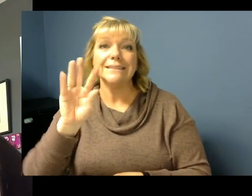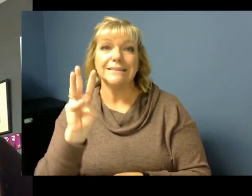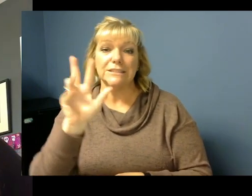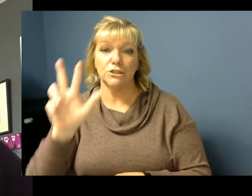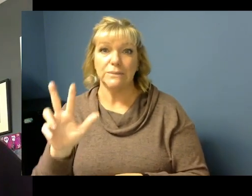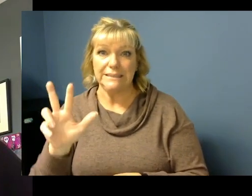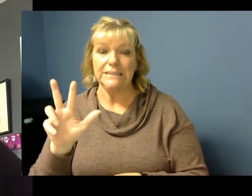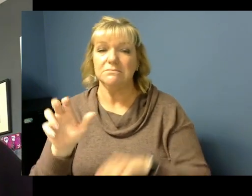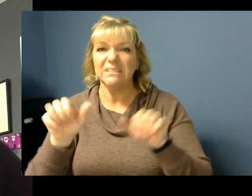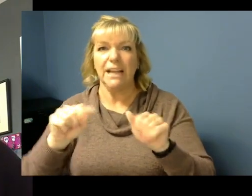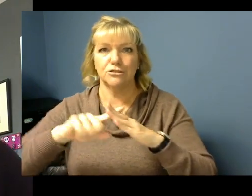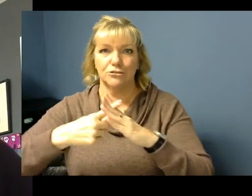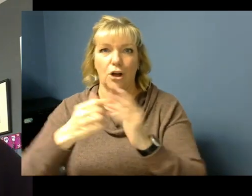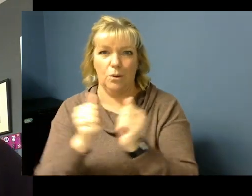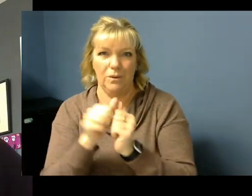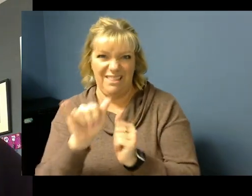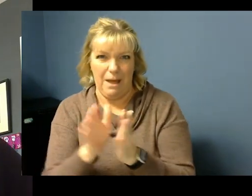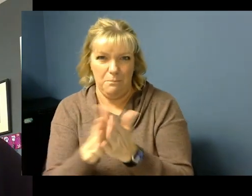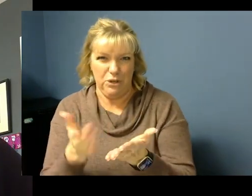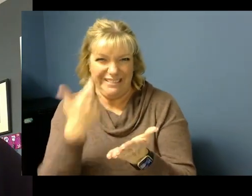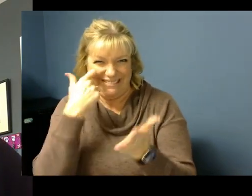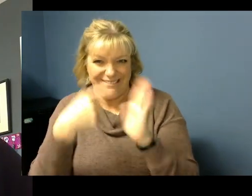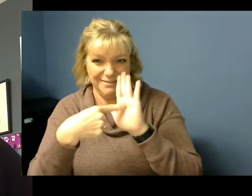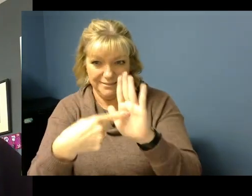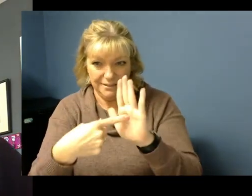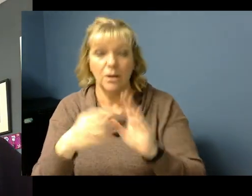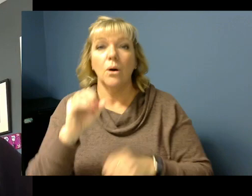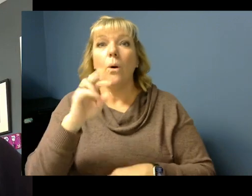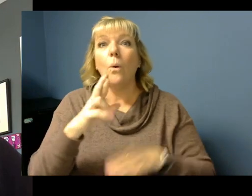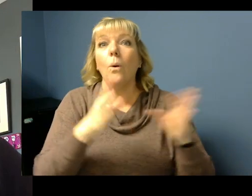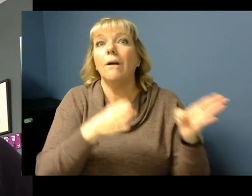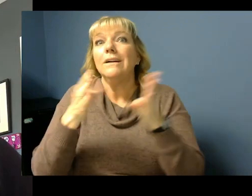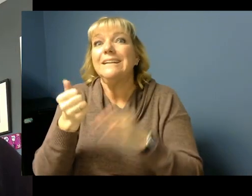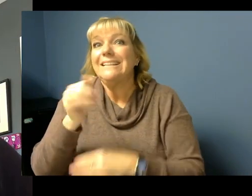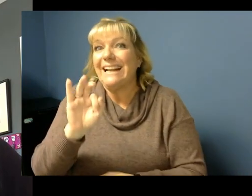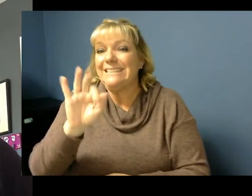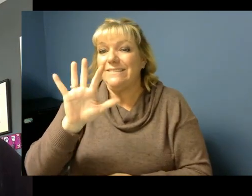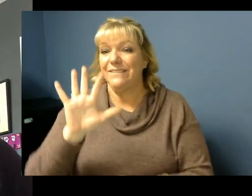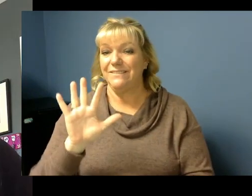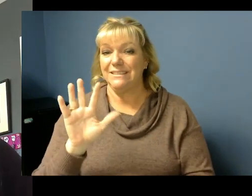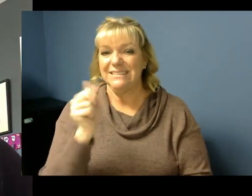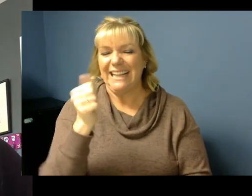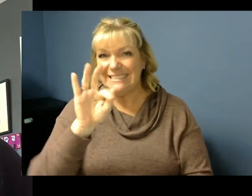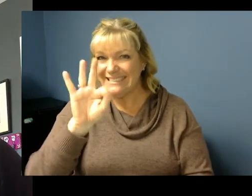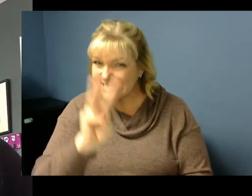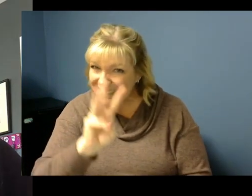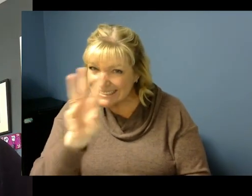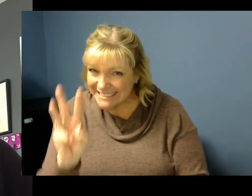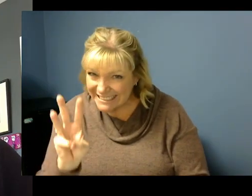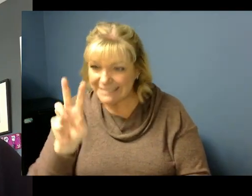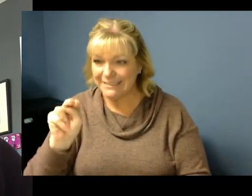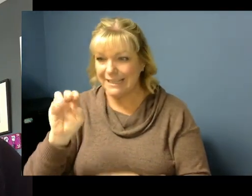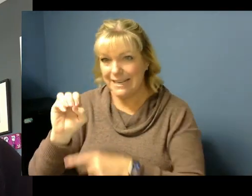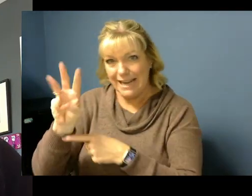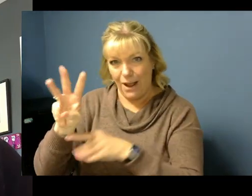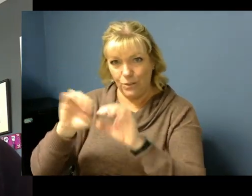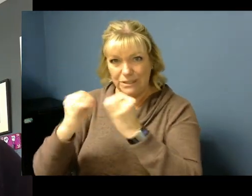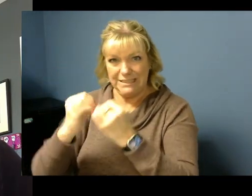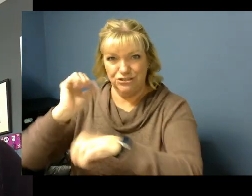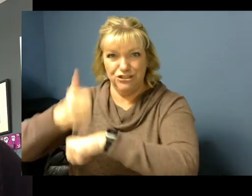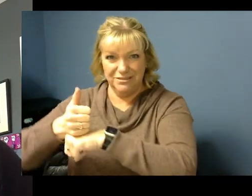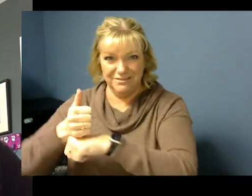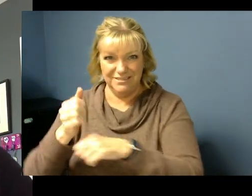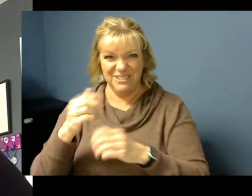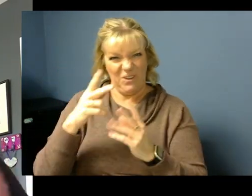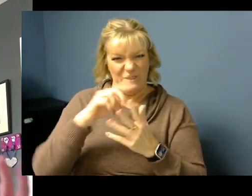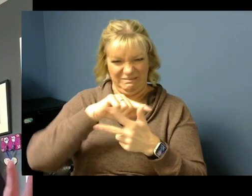in the Speak. Or we could start the second wave in 1966 with Now. This is another thing to think about with waves, is